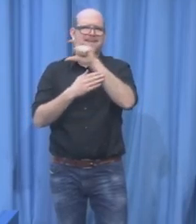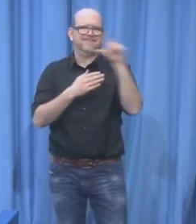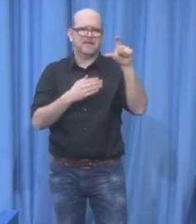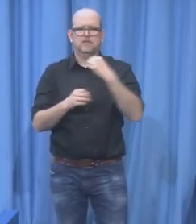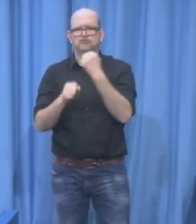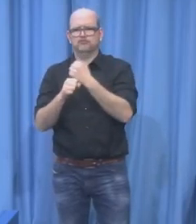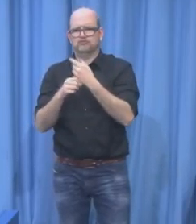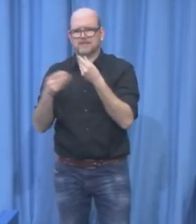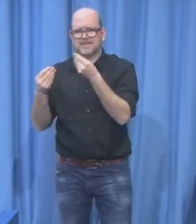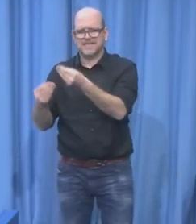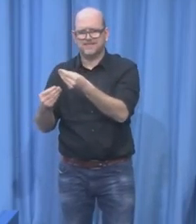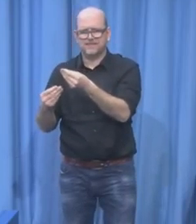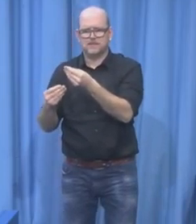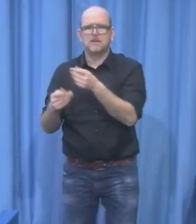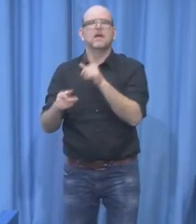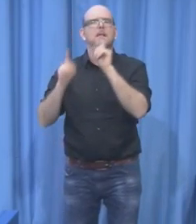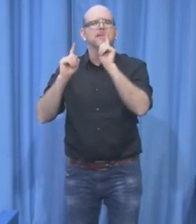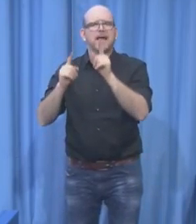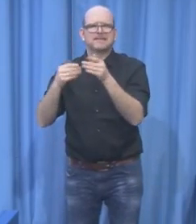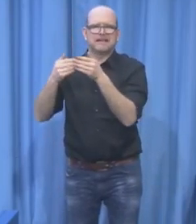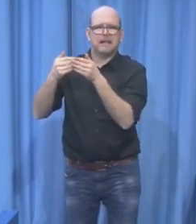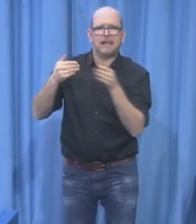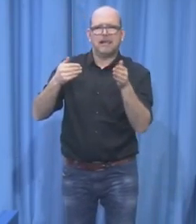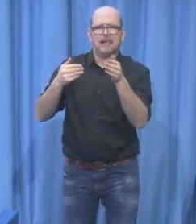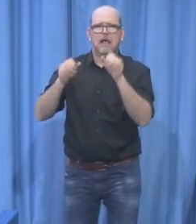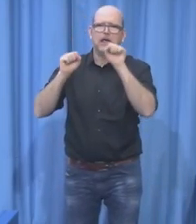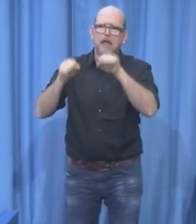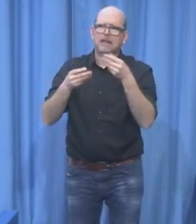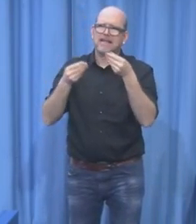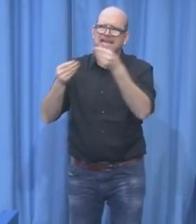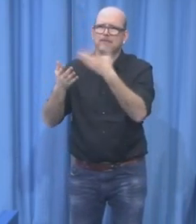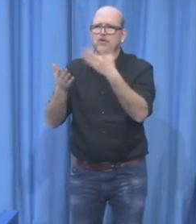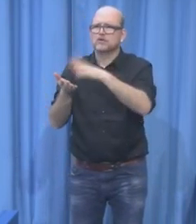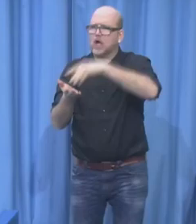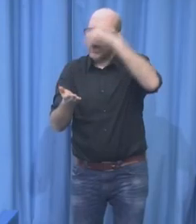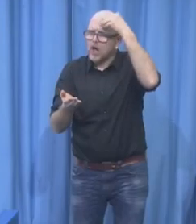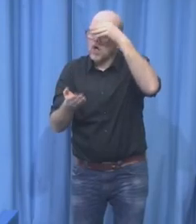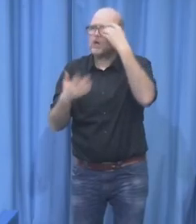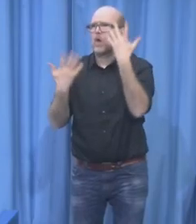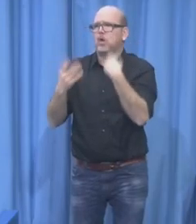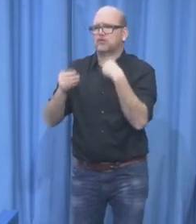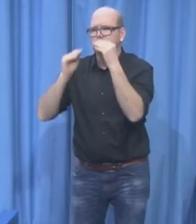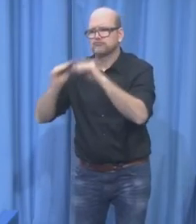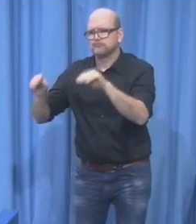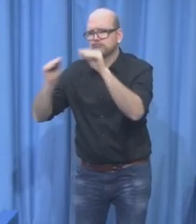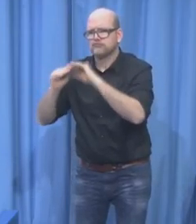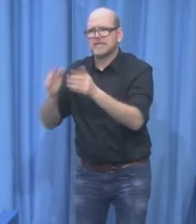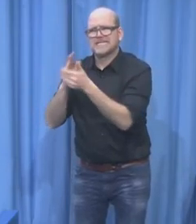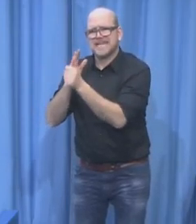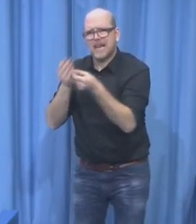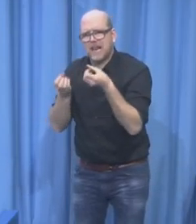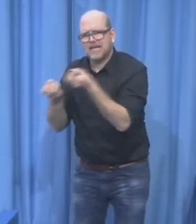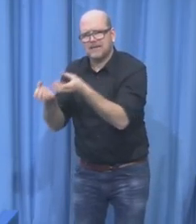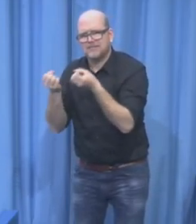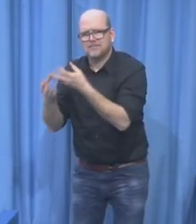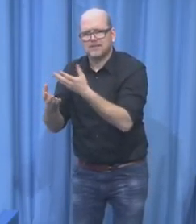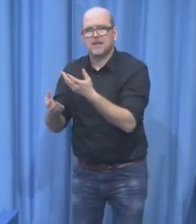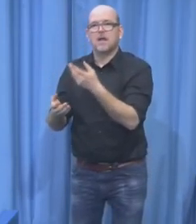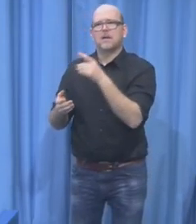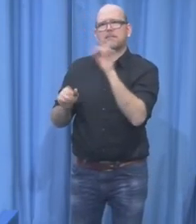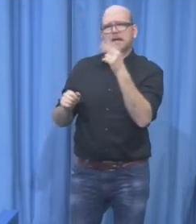students can only work maybe 10, 12, 15 hours a week. So we have jobs in every field,